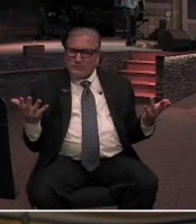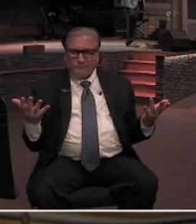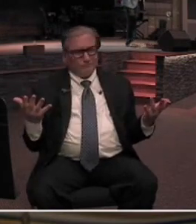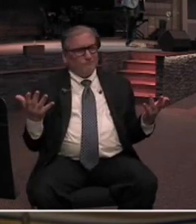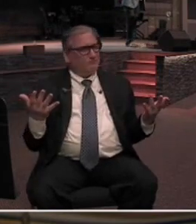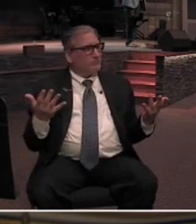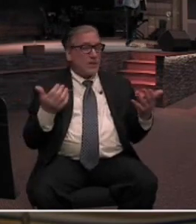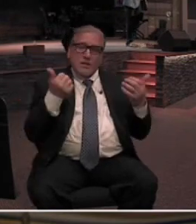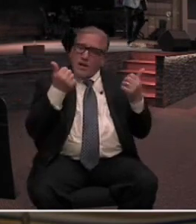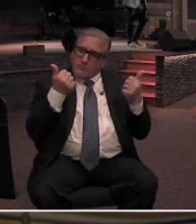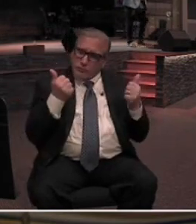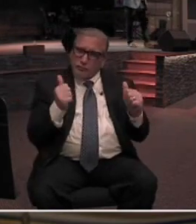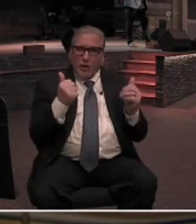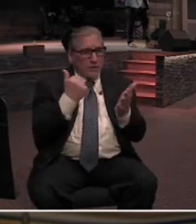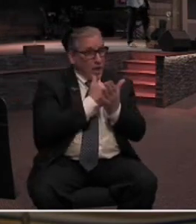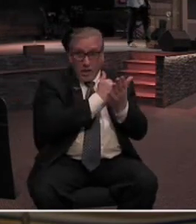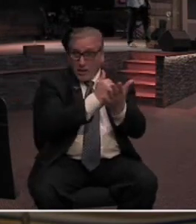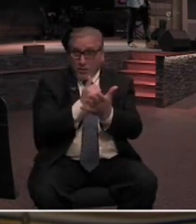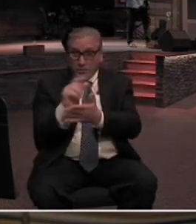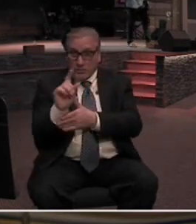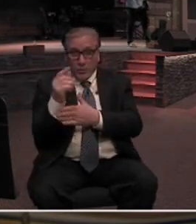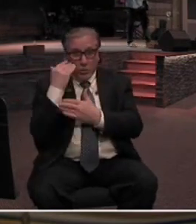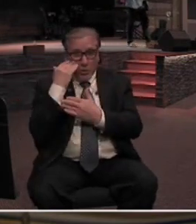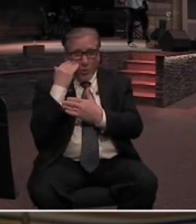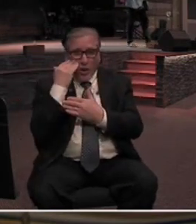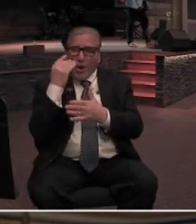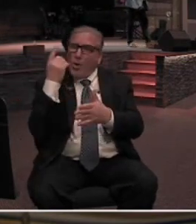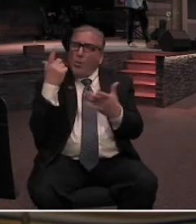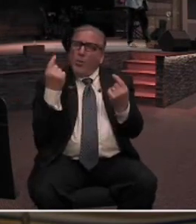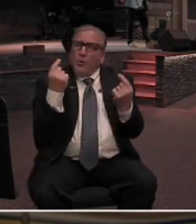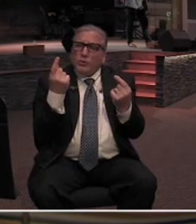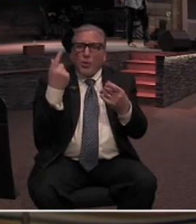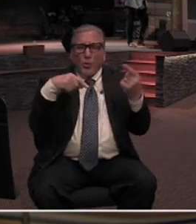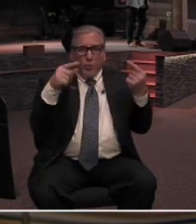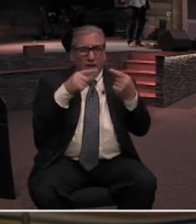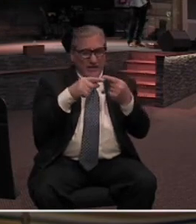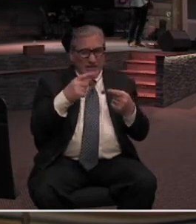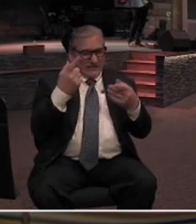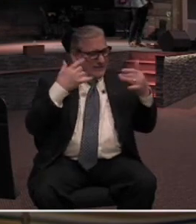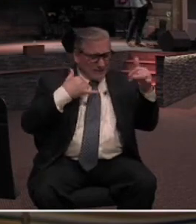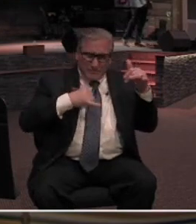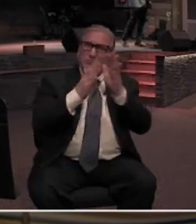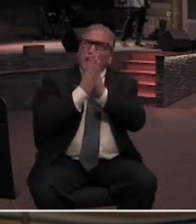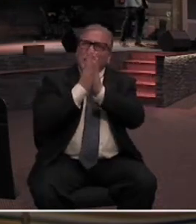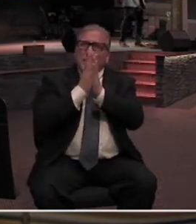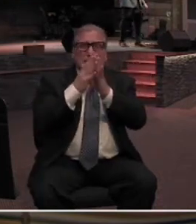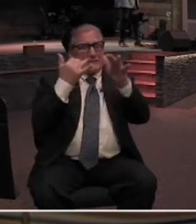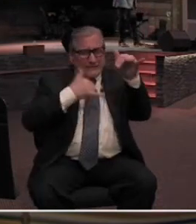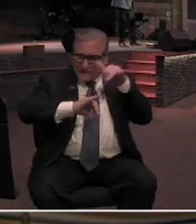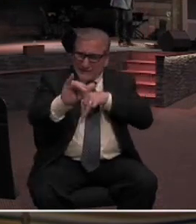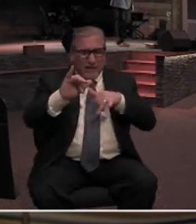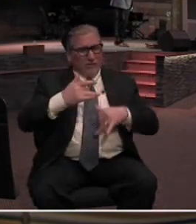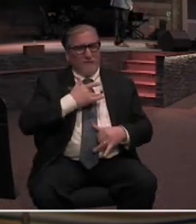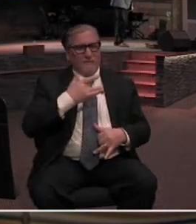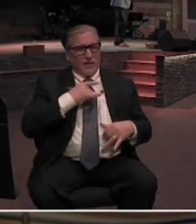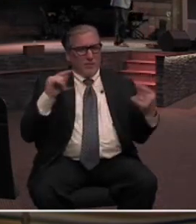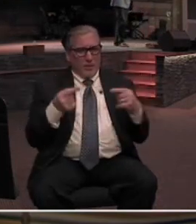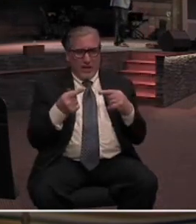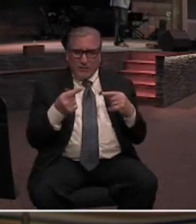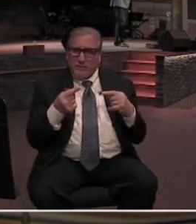help someone to know what to do when there's still pain, when it still requires some physical